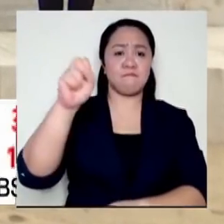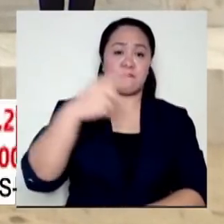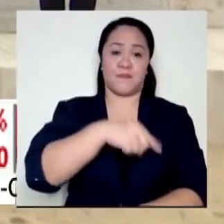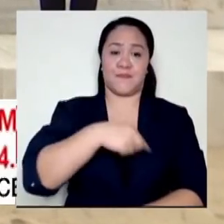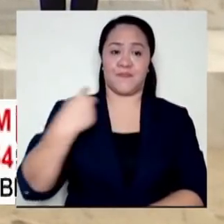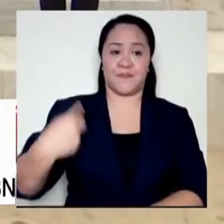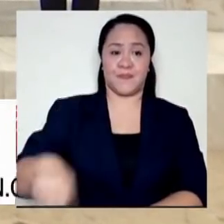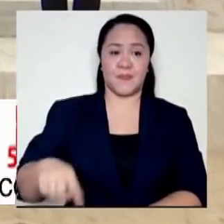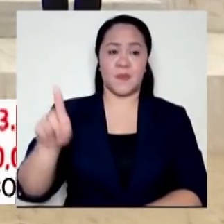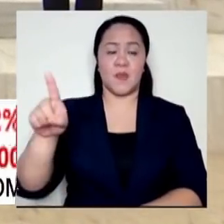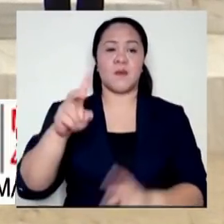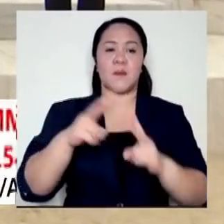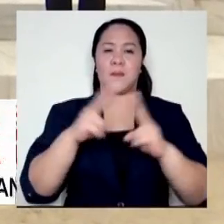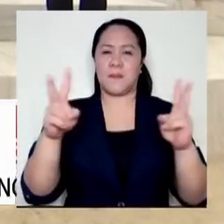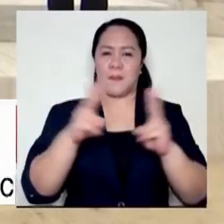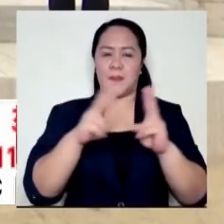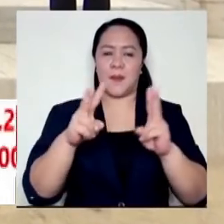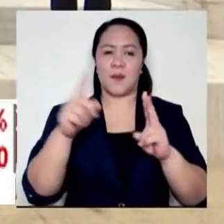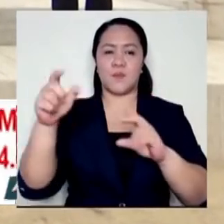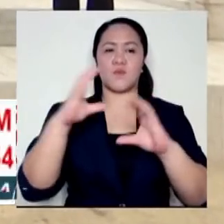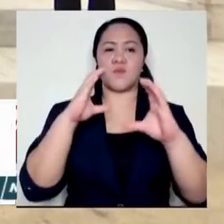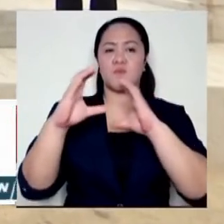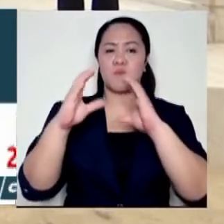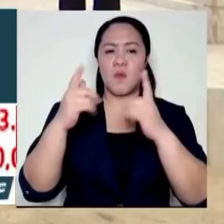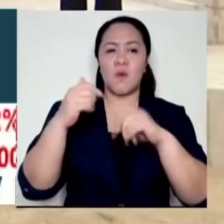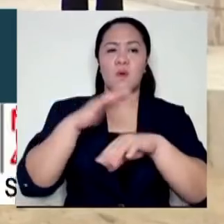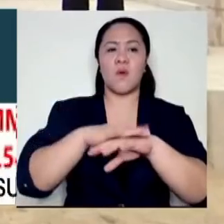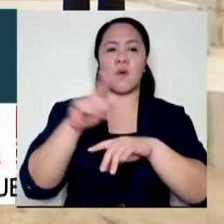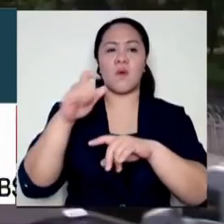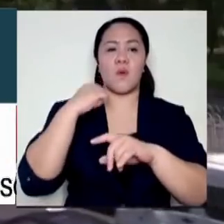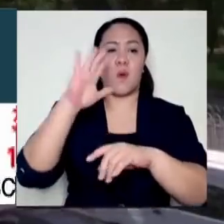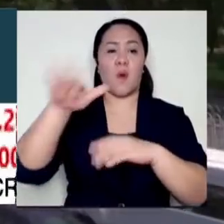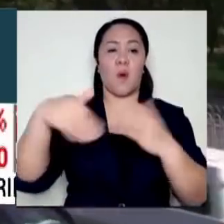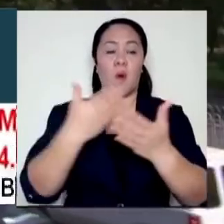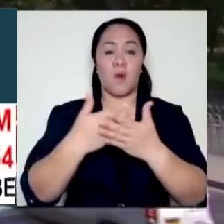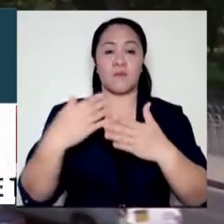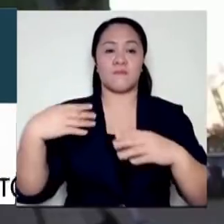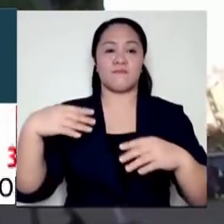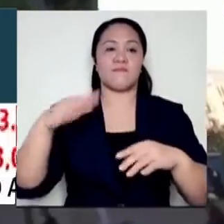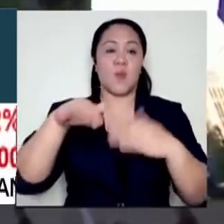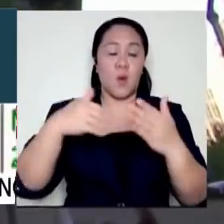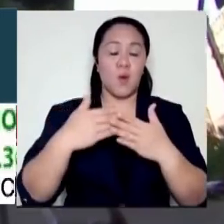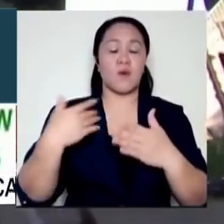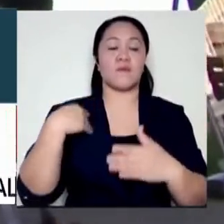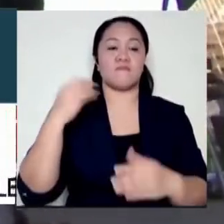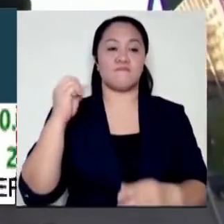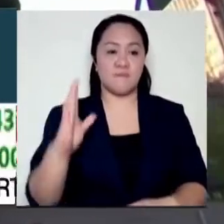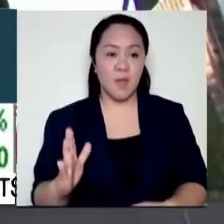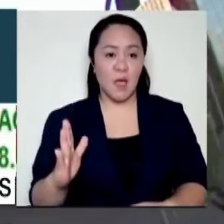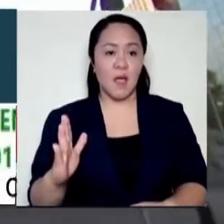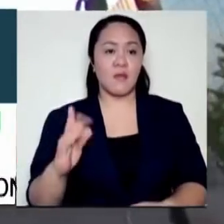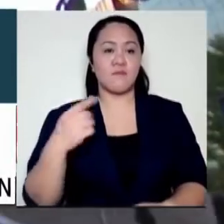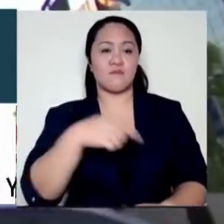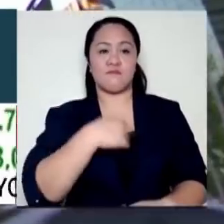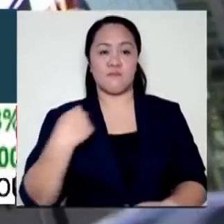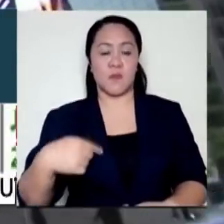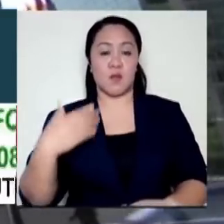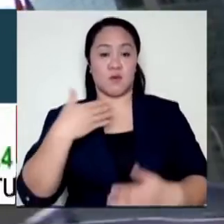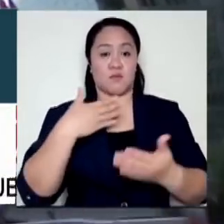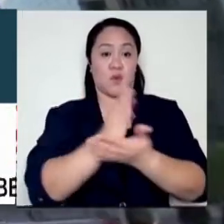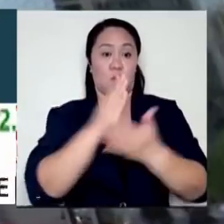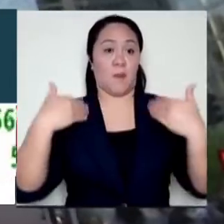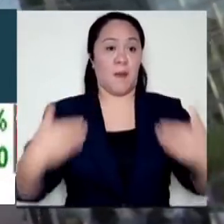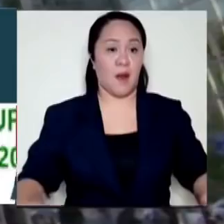highly critical final communique, the leaders scolded China over human rights abuses in its Xinjiang